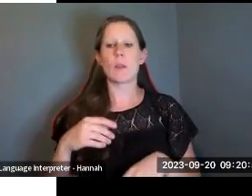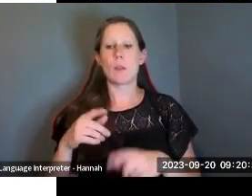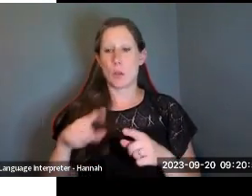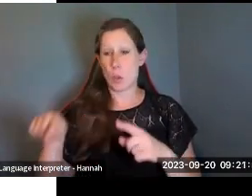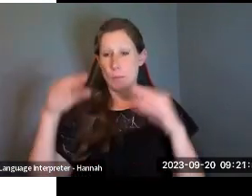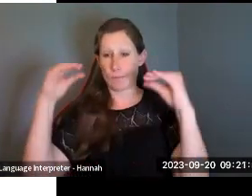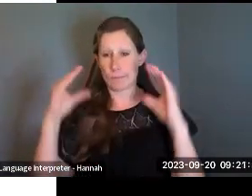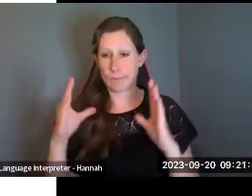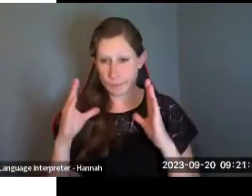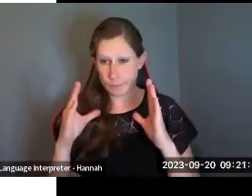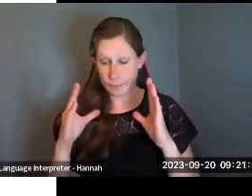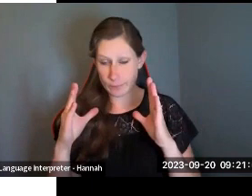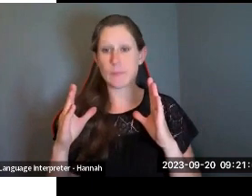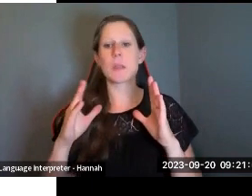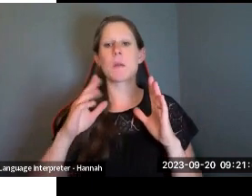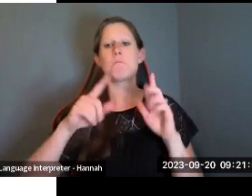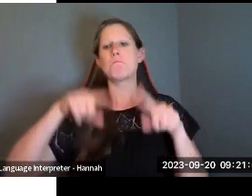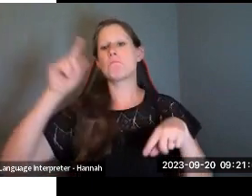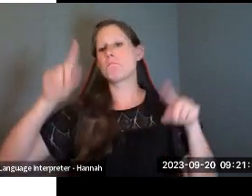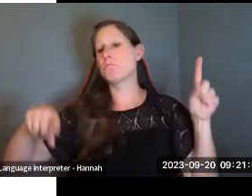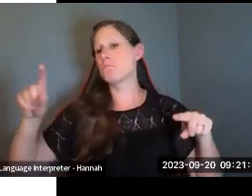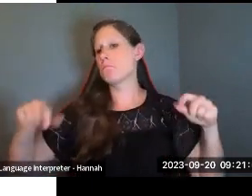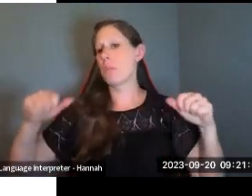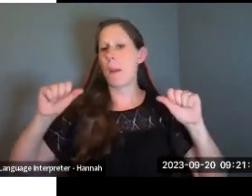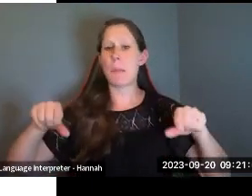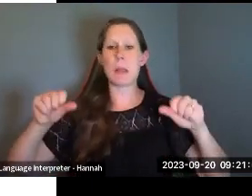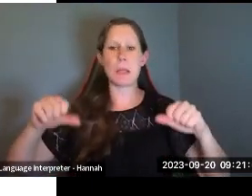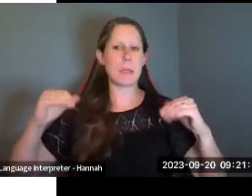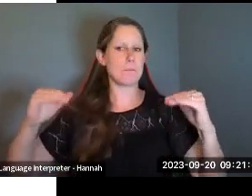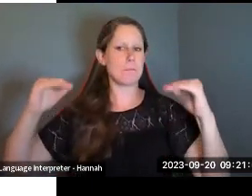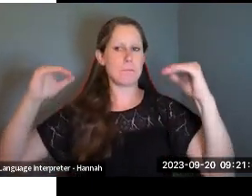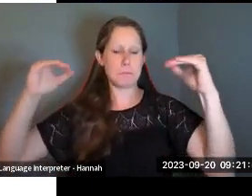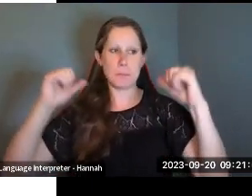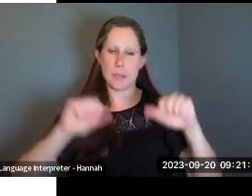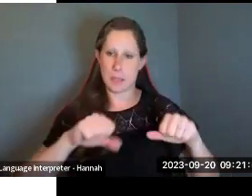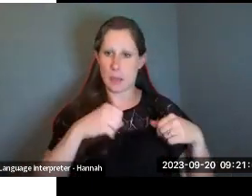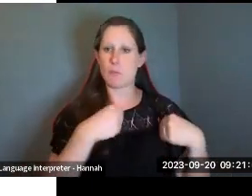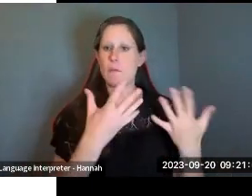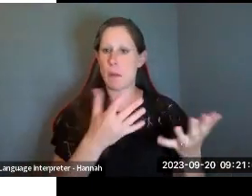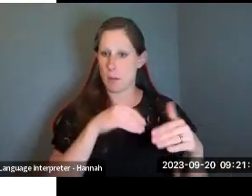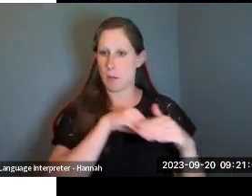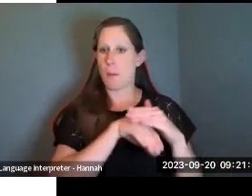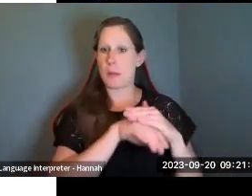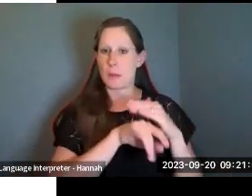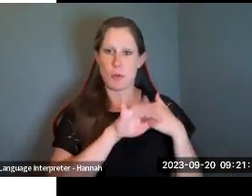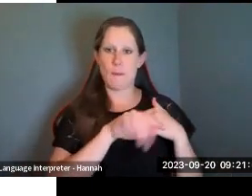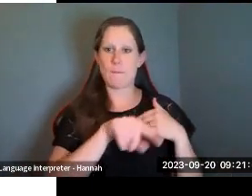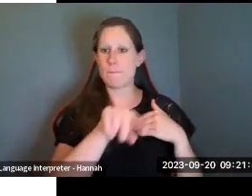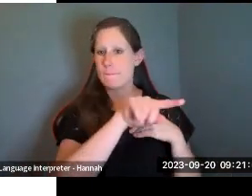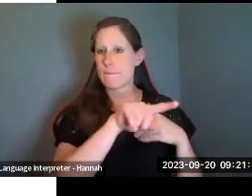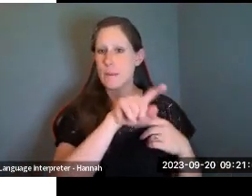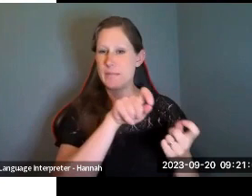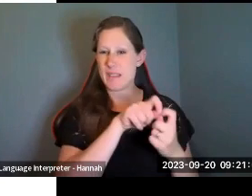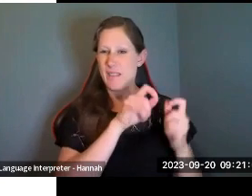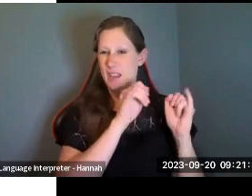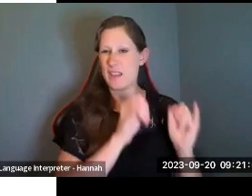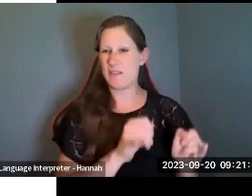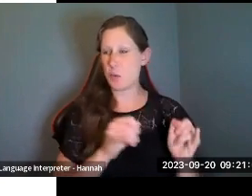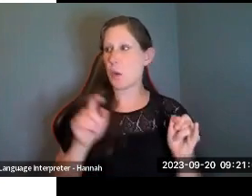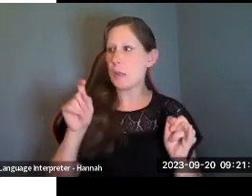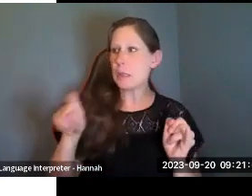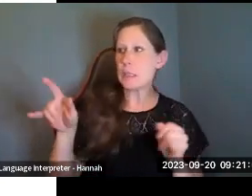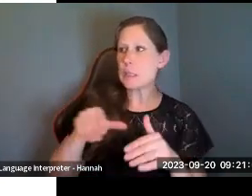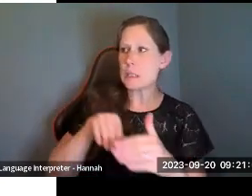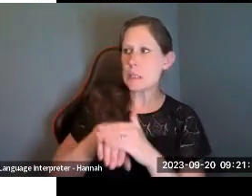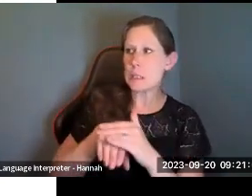levels of ability and are able to provide accommodations as needed to their audience. And